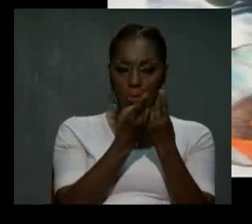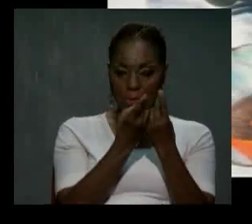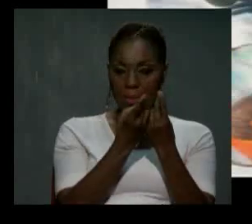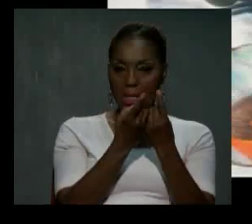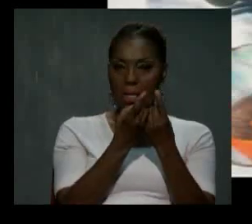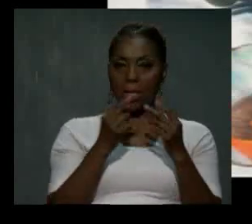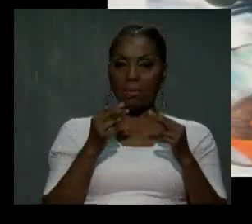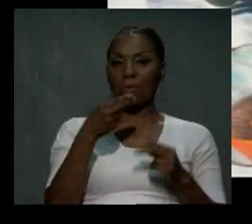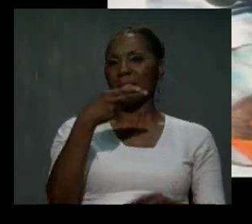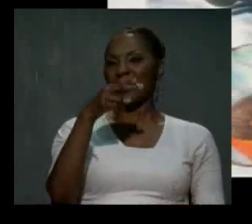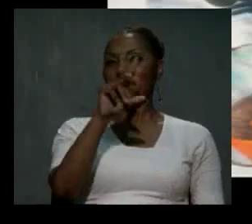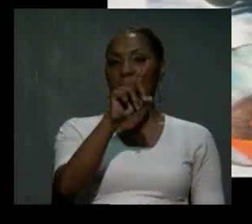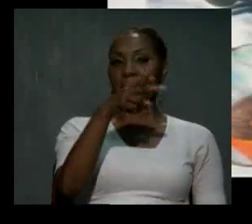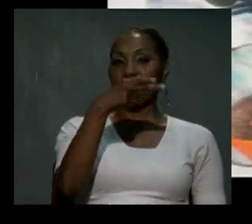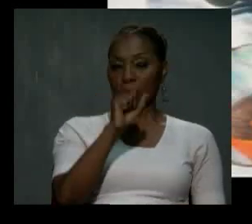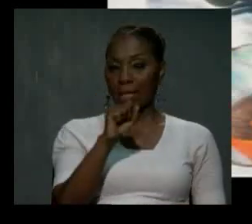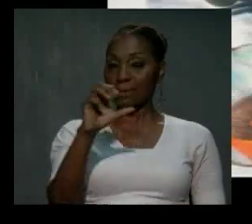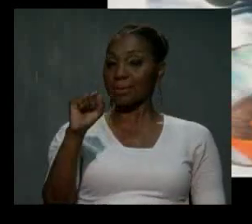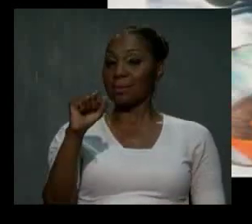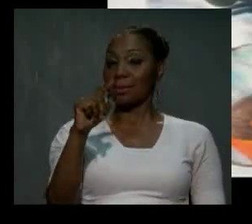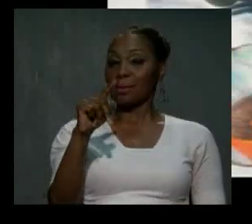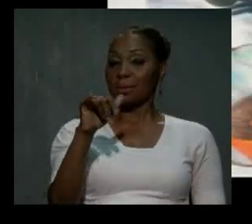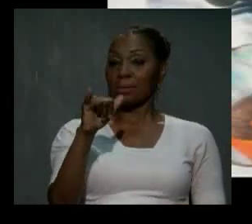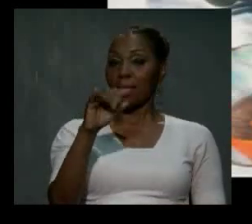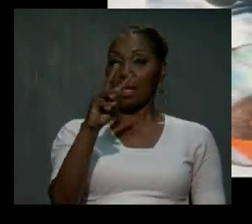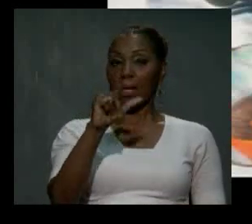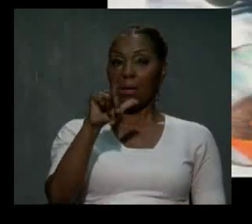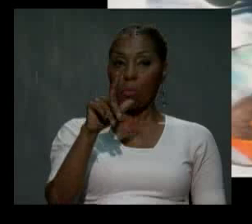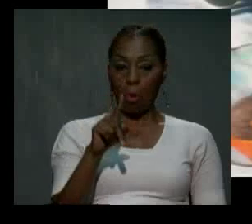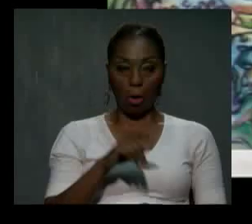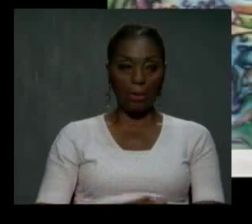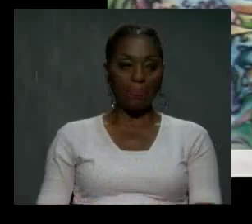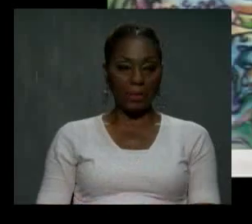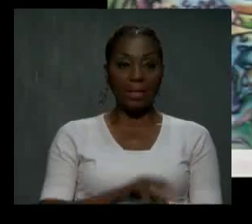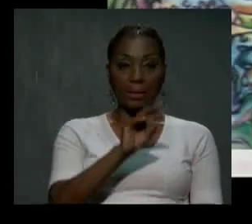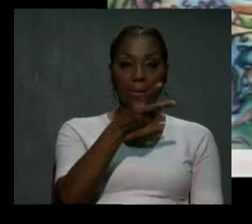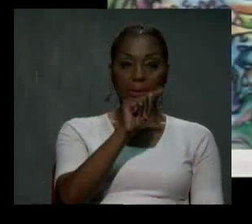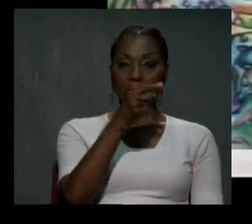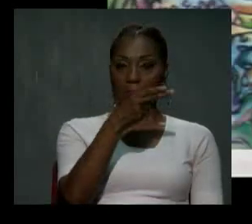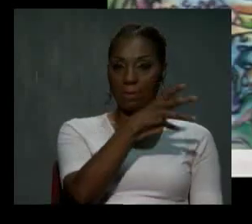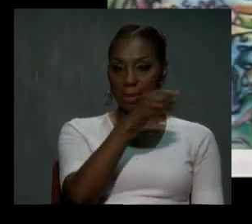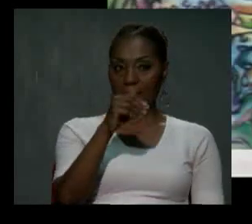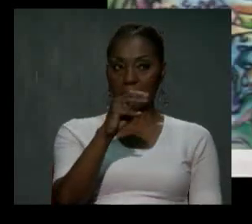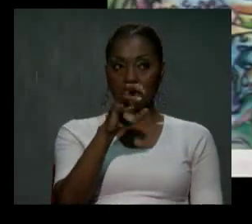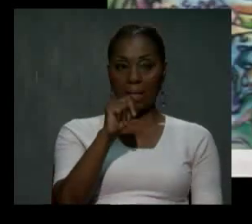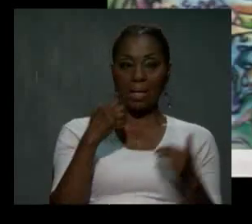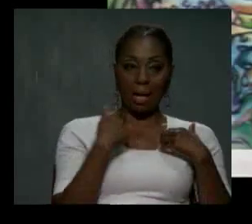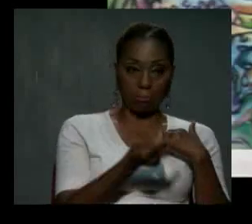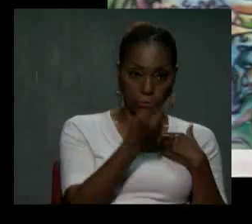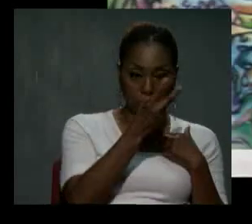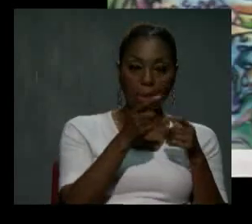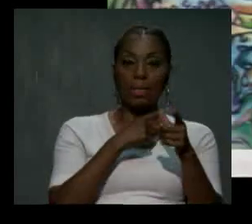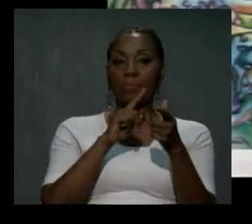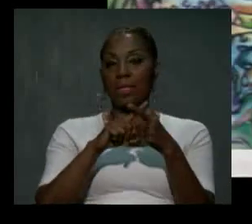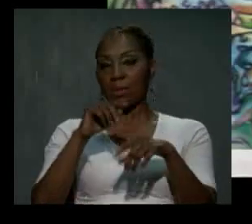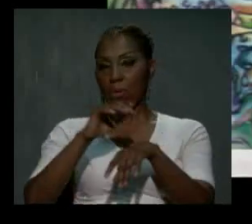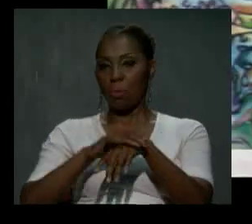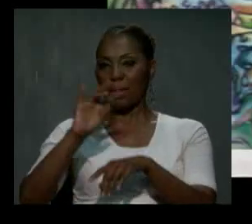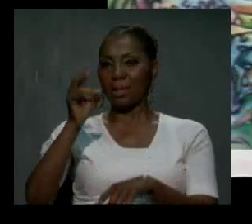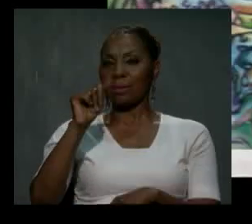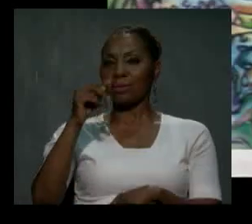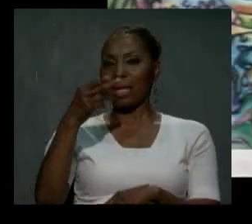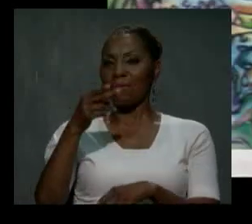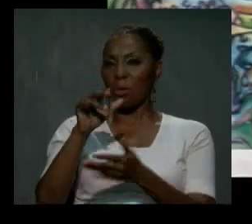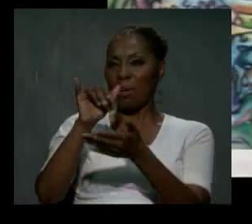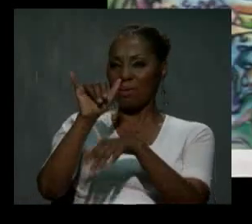skywalks. So on Main Street proper, across the sidewalk at 7th and Main, there are two of them. And then there's one on 7th, on